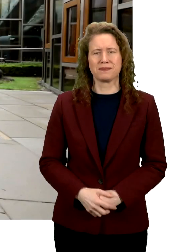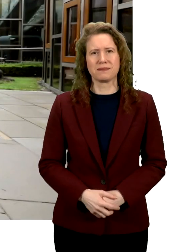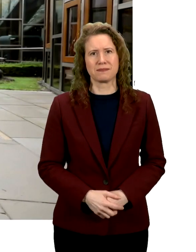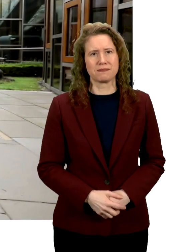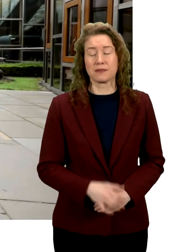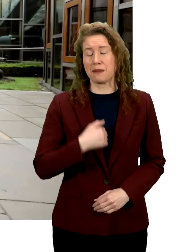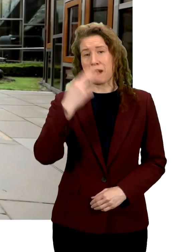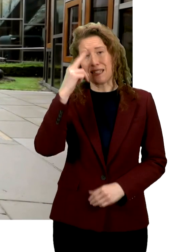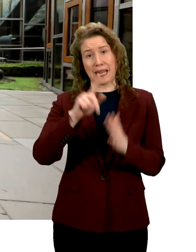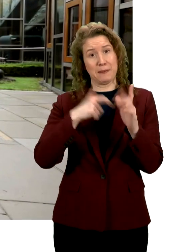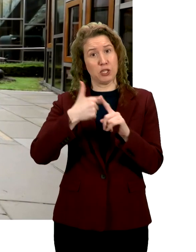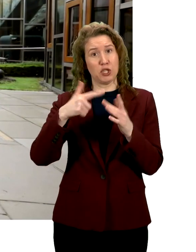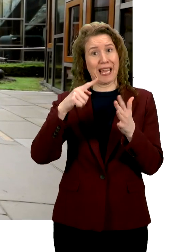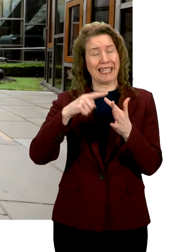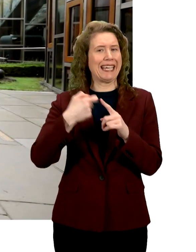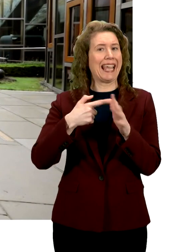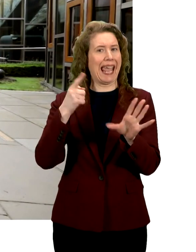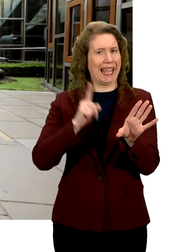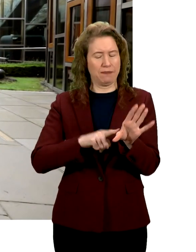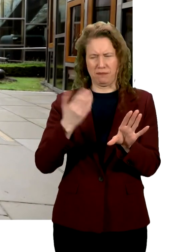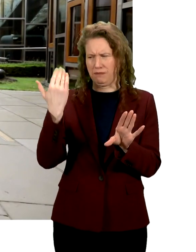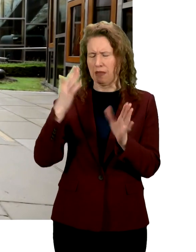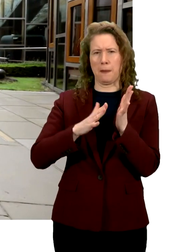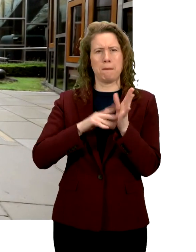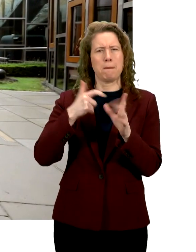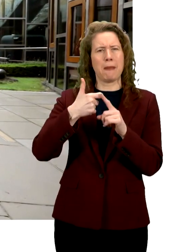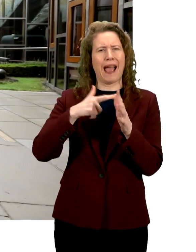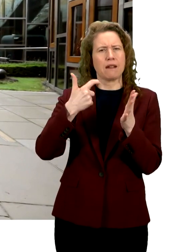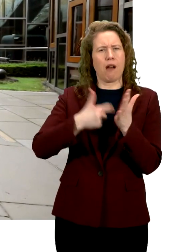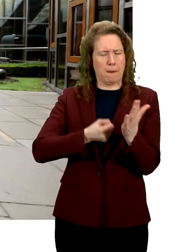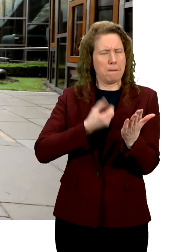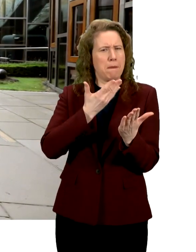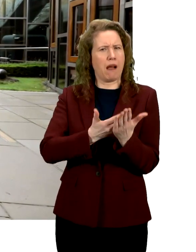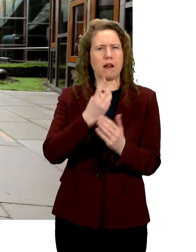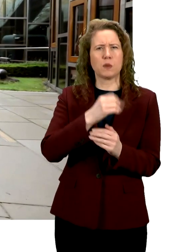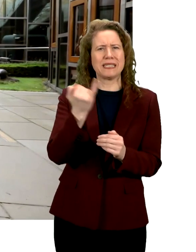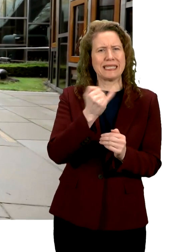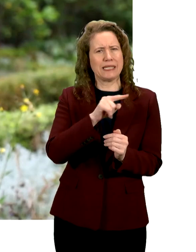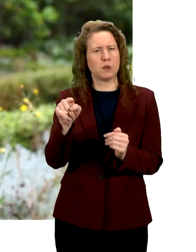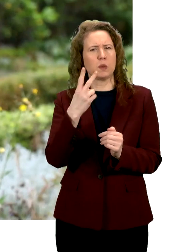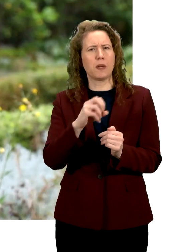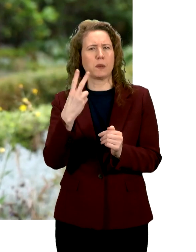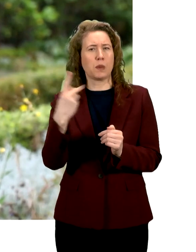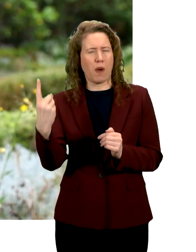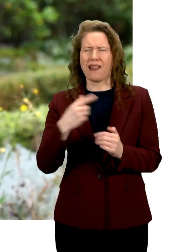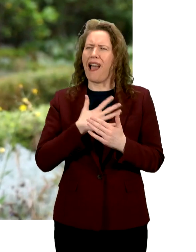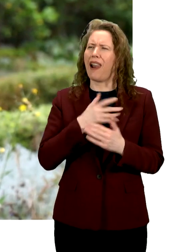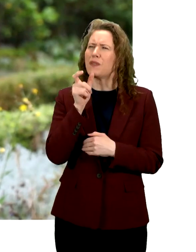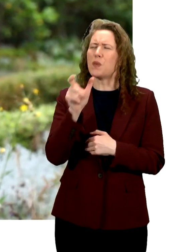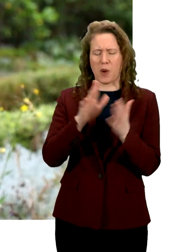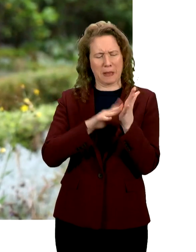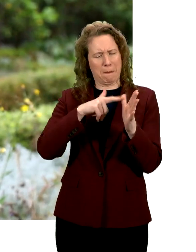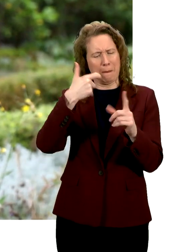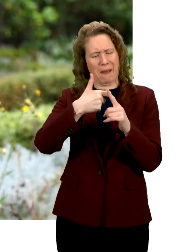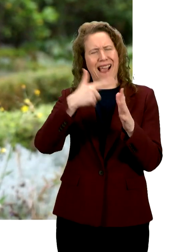So my name's Jackie Kay. I was a macker between 2016 and 2021. I love the term